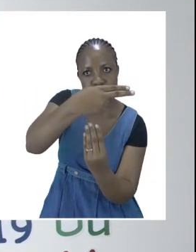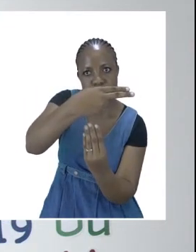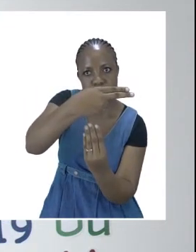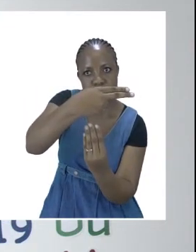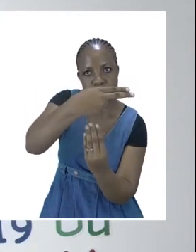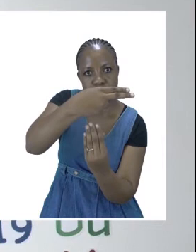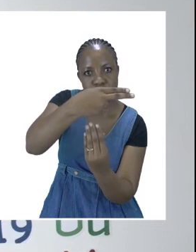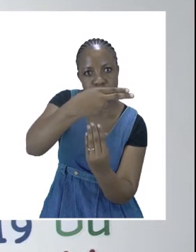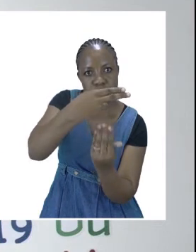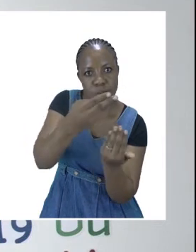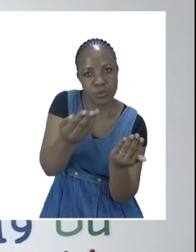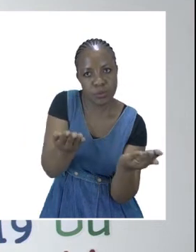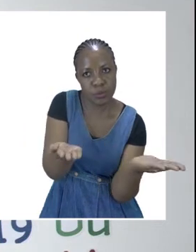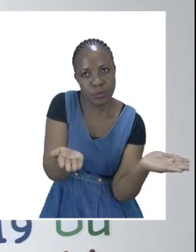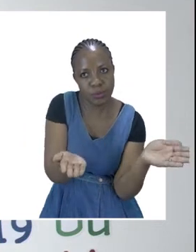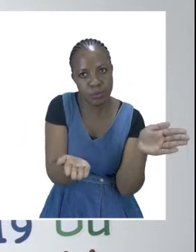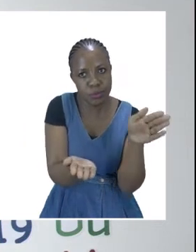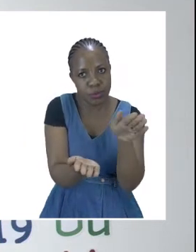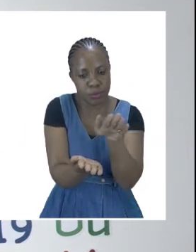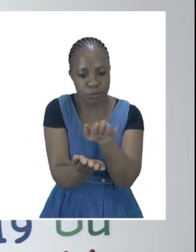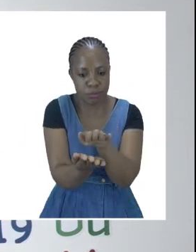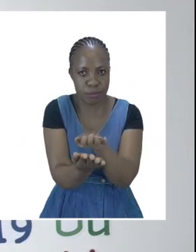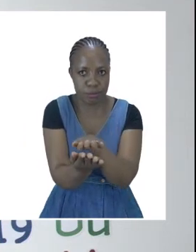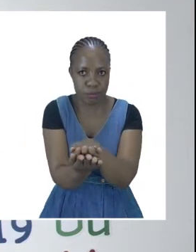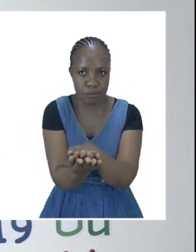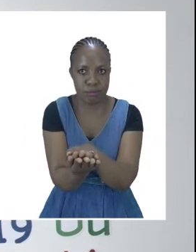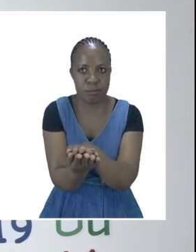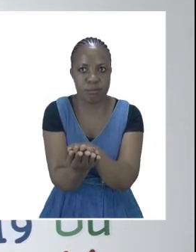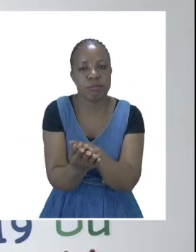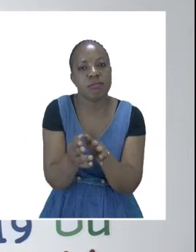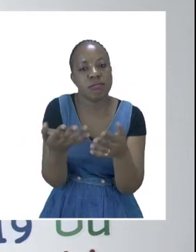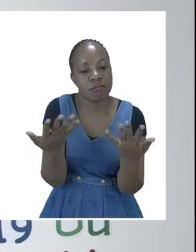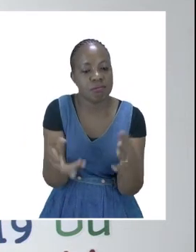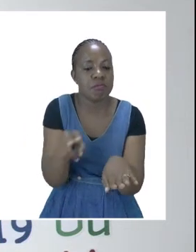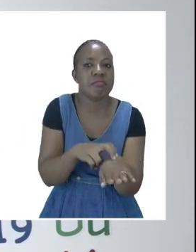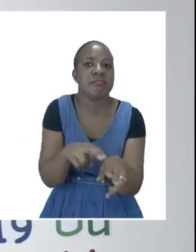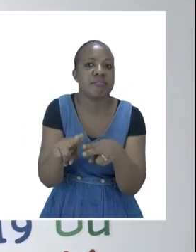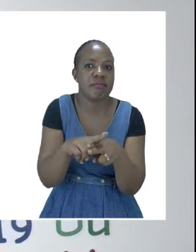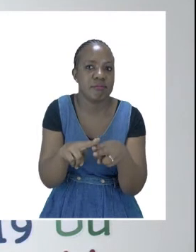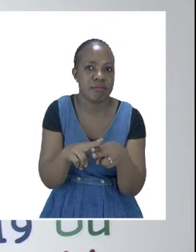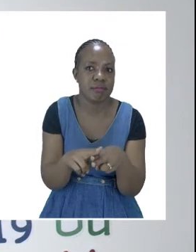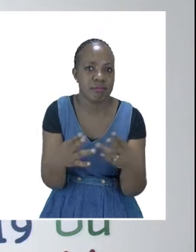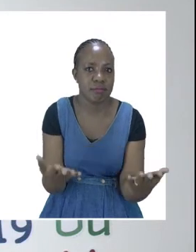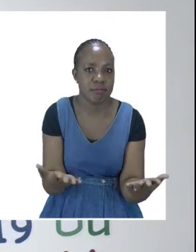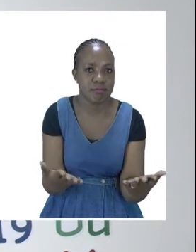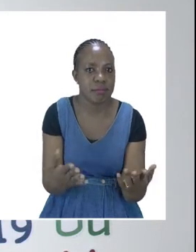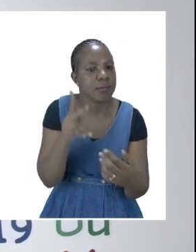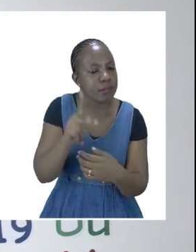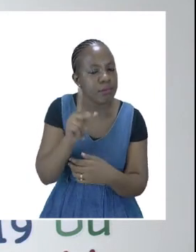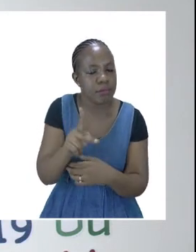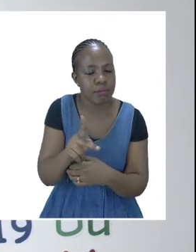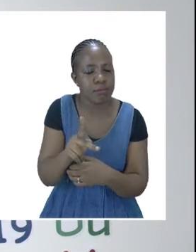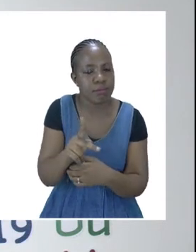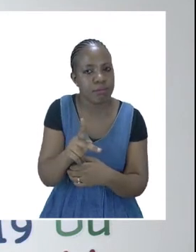and fold it for ready to use. But there is more. We